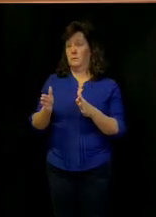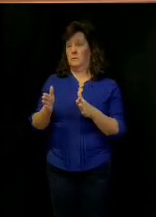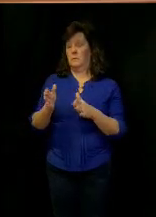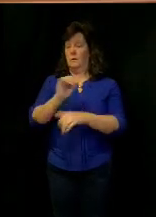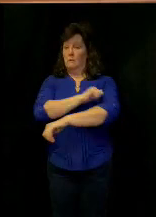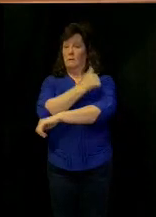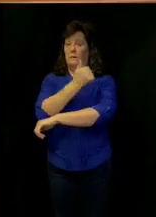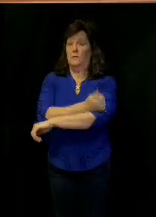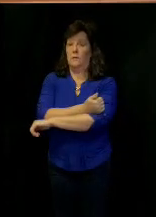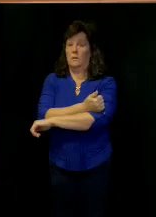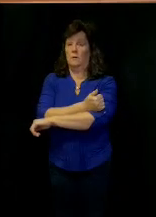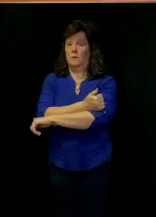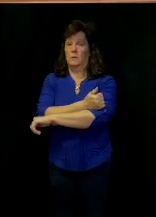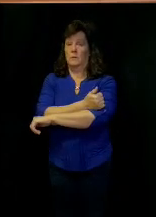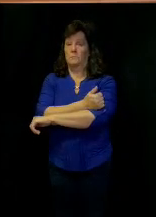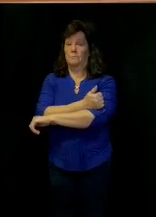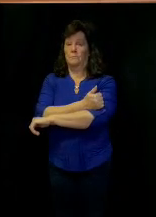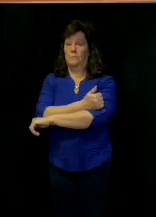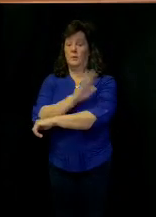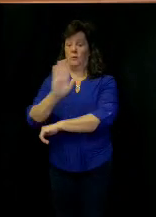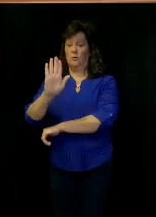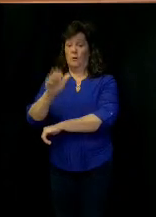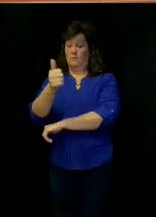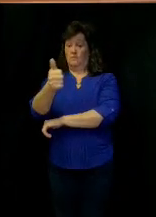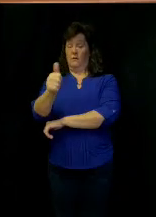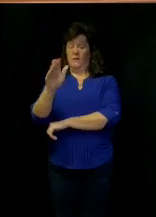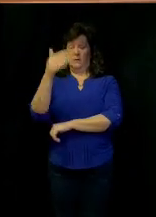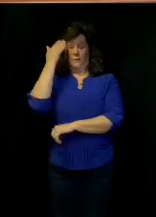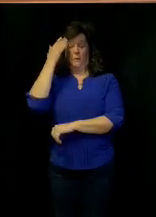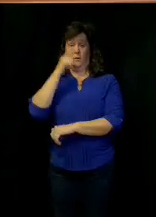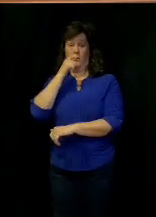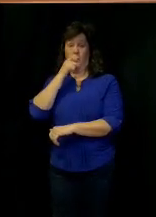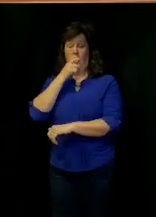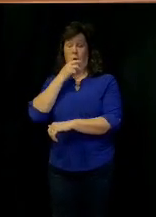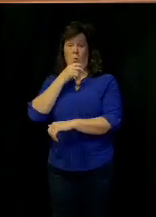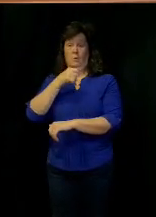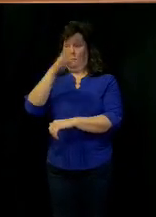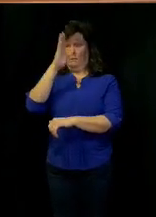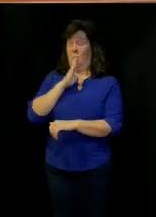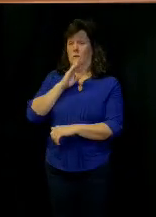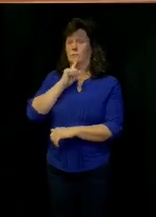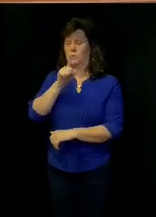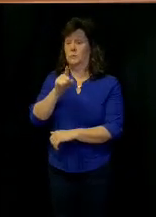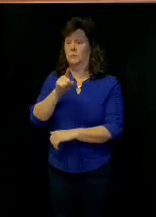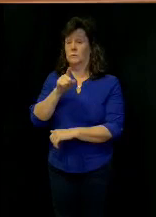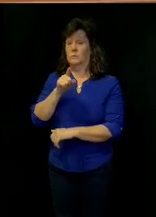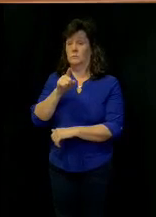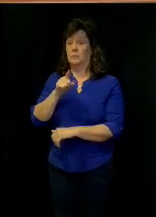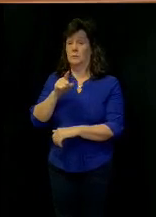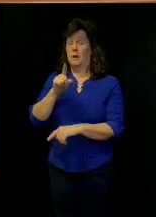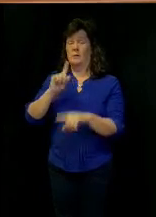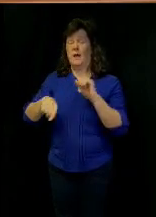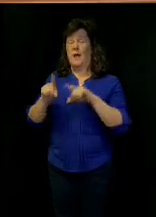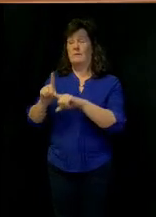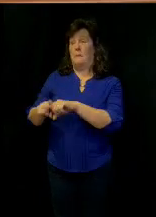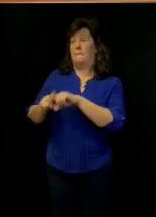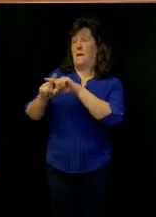your revelation of who God is. You can't depend on my revelation. You can't depend on Mama's revelation.